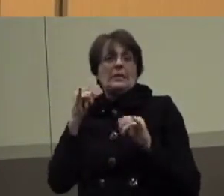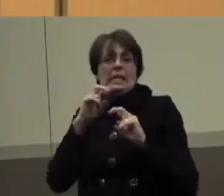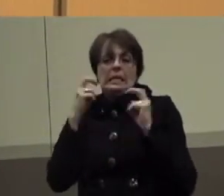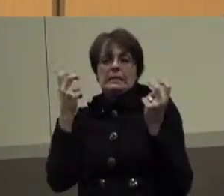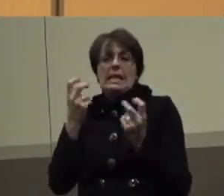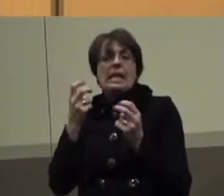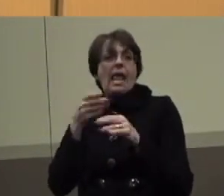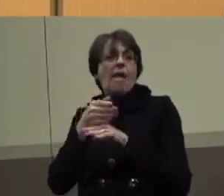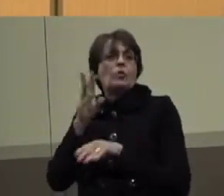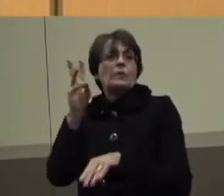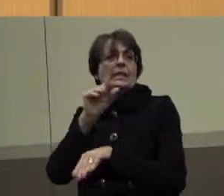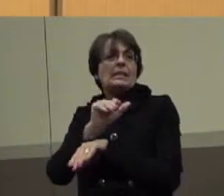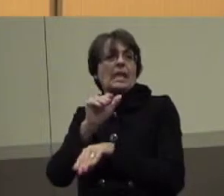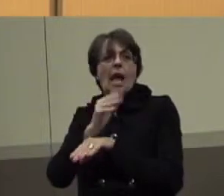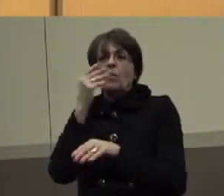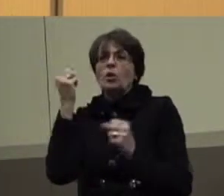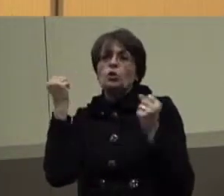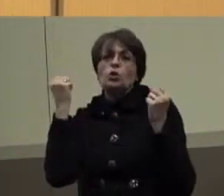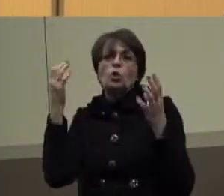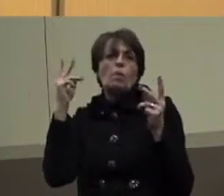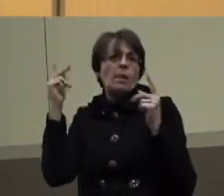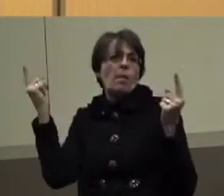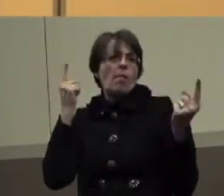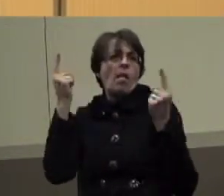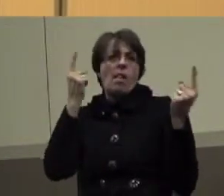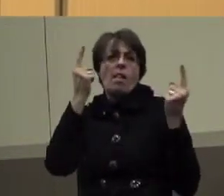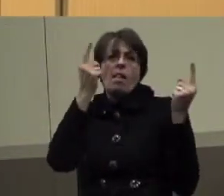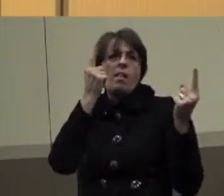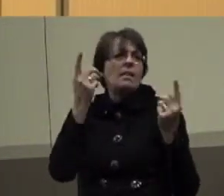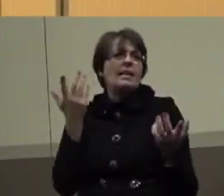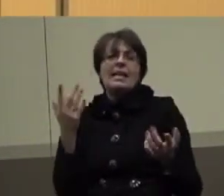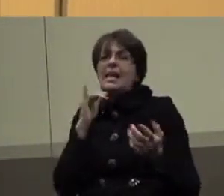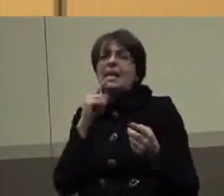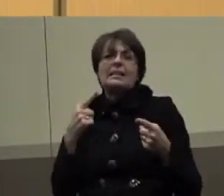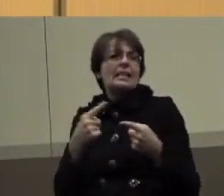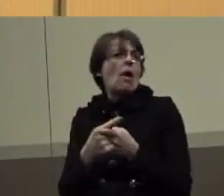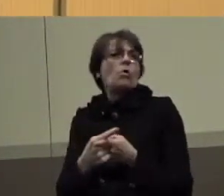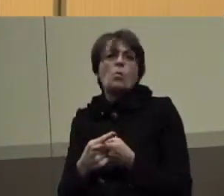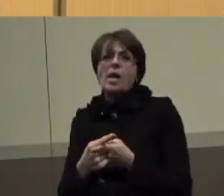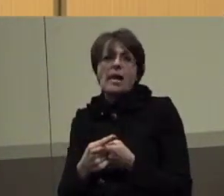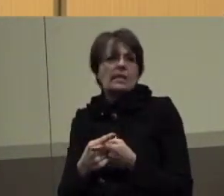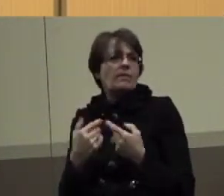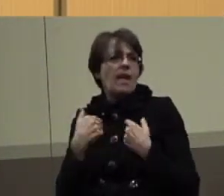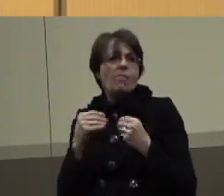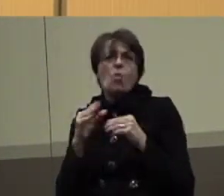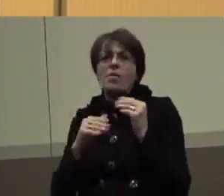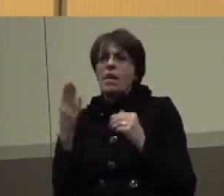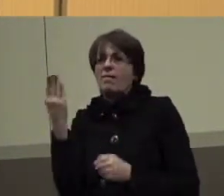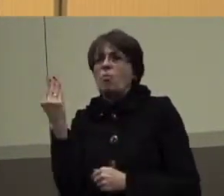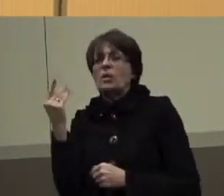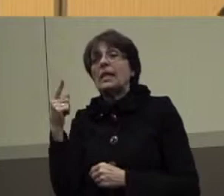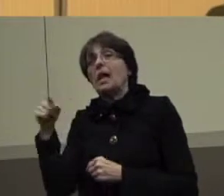night because there's too many people? It's counterproductive to have more than 14. So focus group